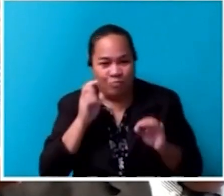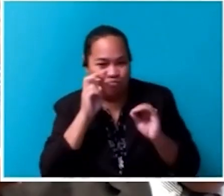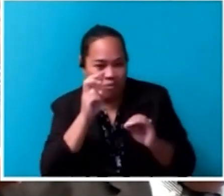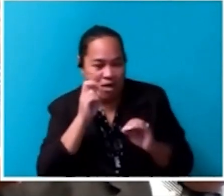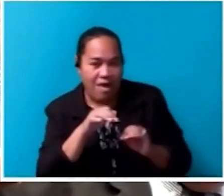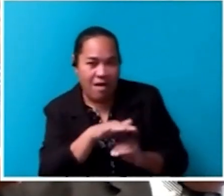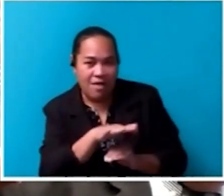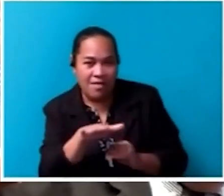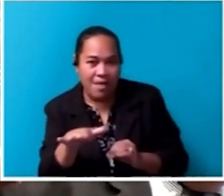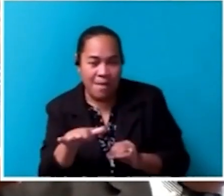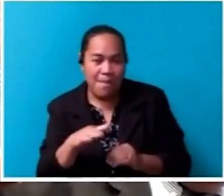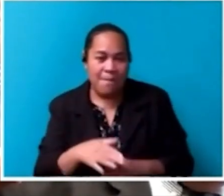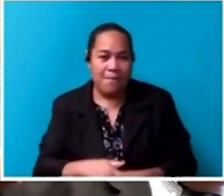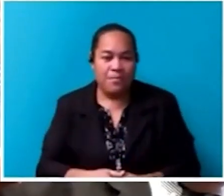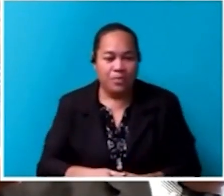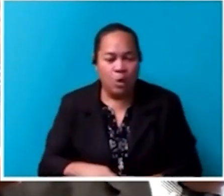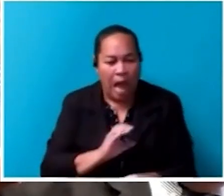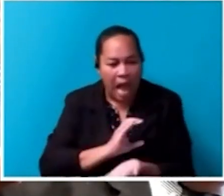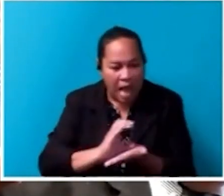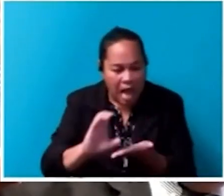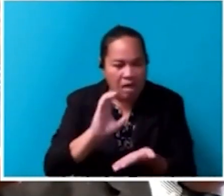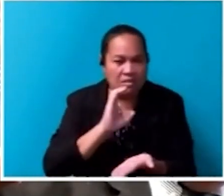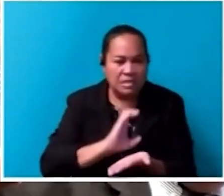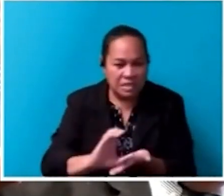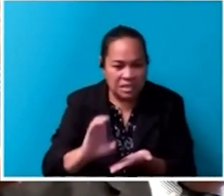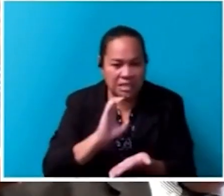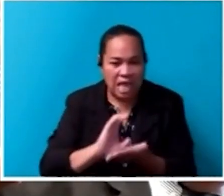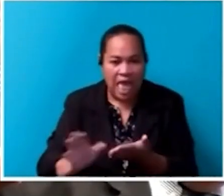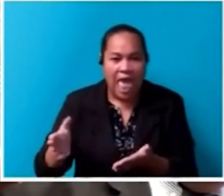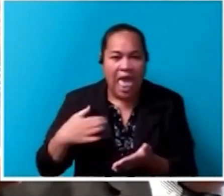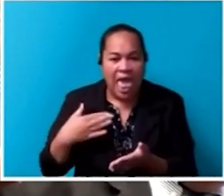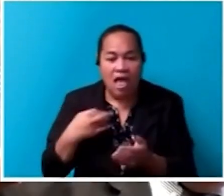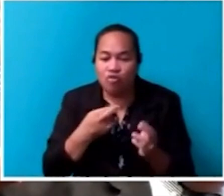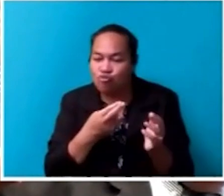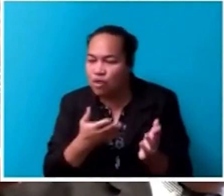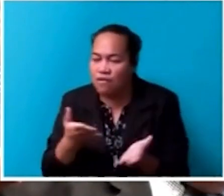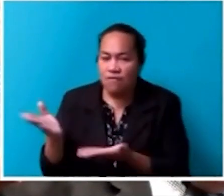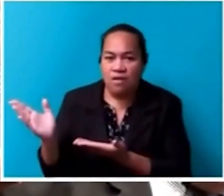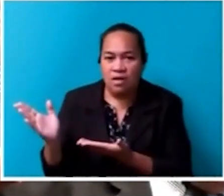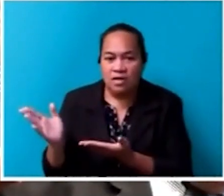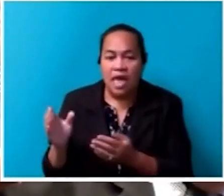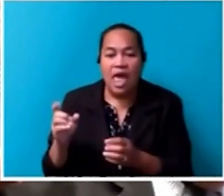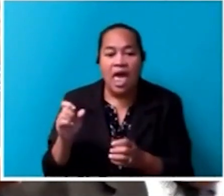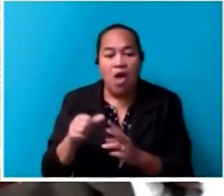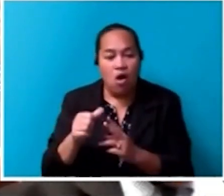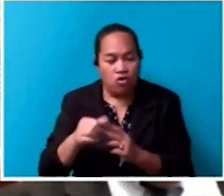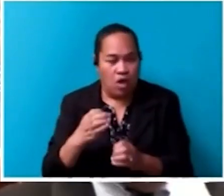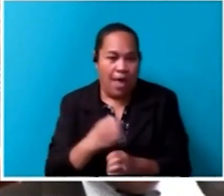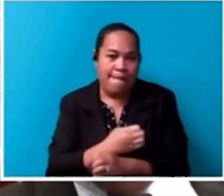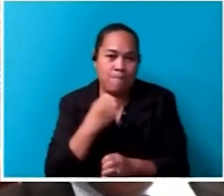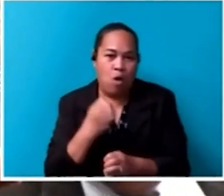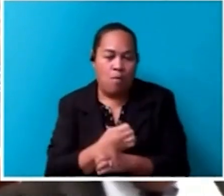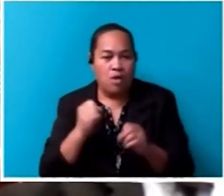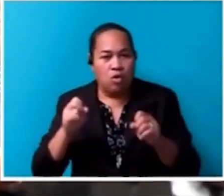Training Program, counseling and health referrals, and employment